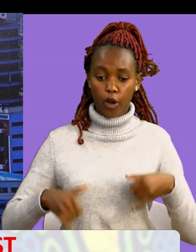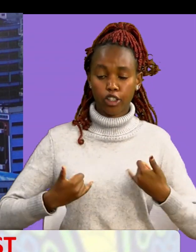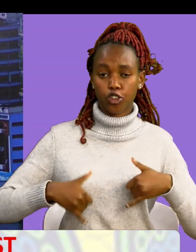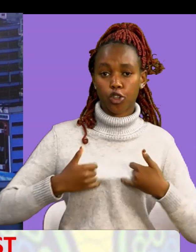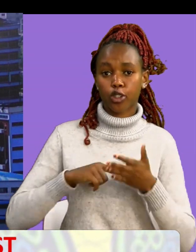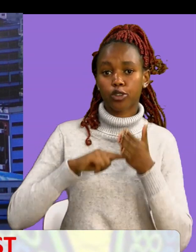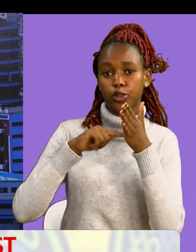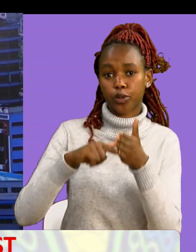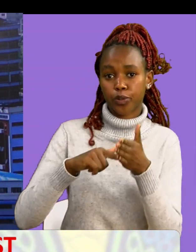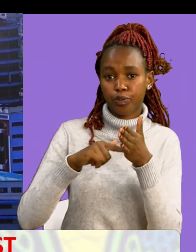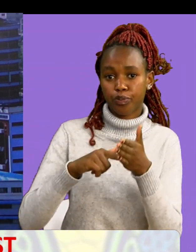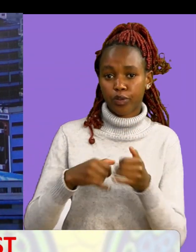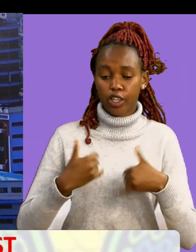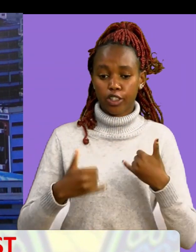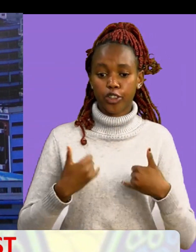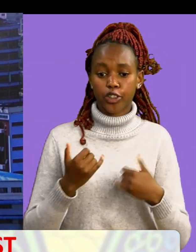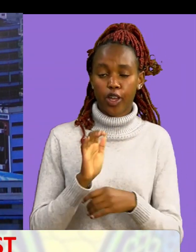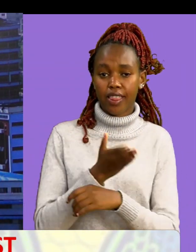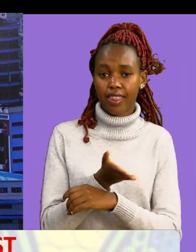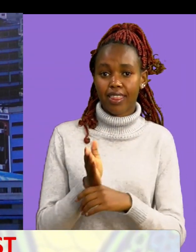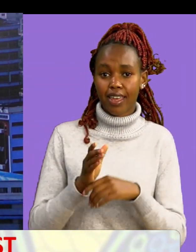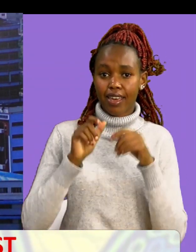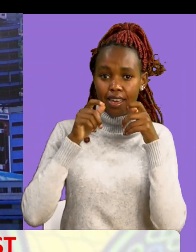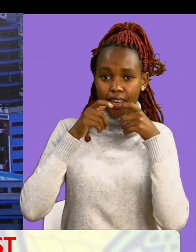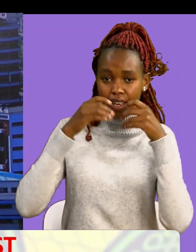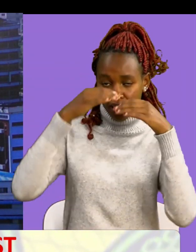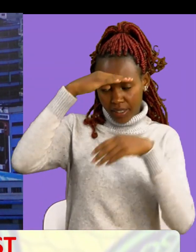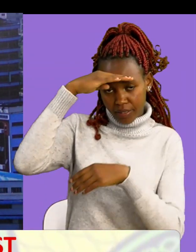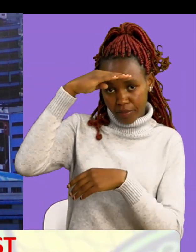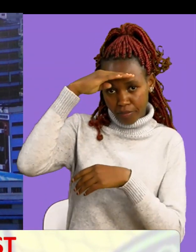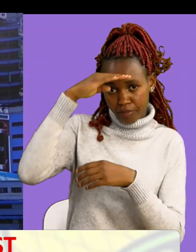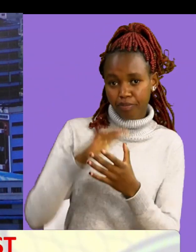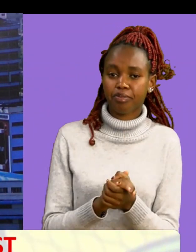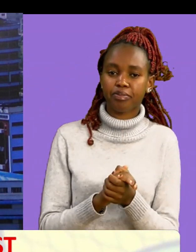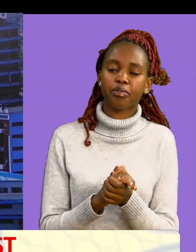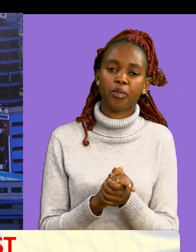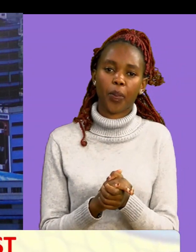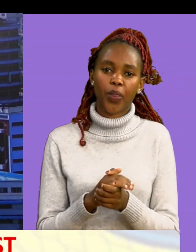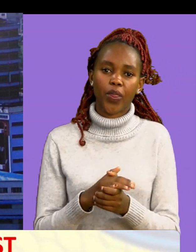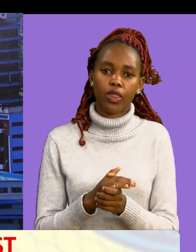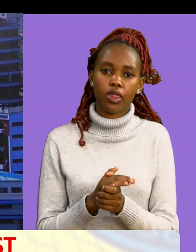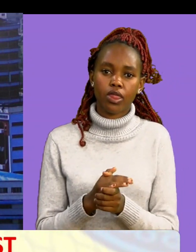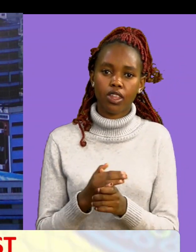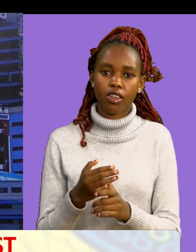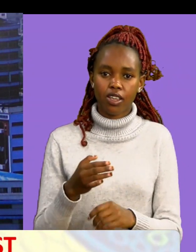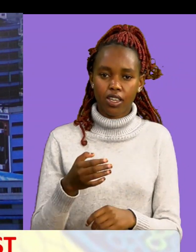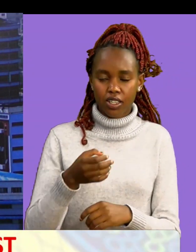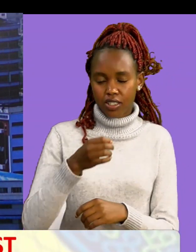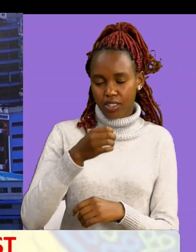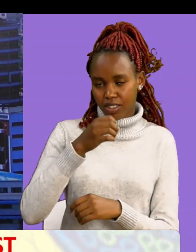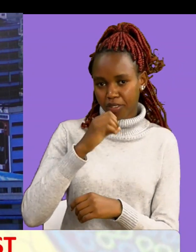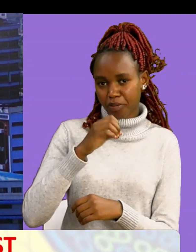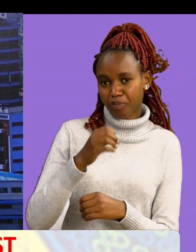yao pale. So yes, continue the same spirit tonight. You know, some fine crispy. Kama baridi hivi, unajua? Ndio unasema slapping